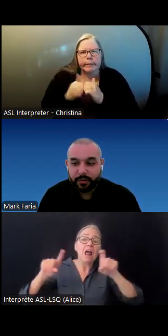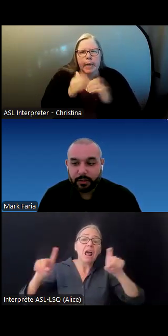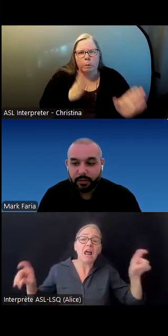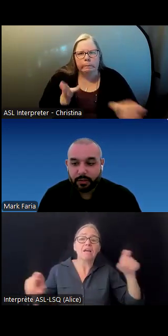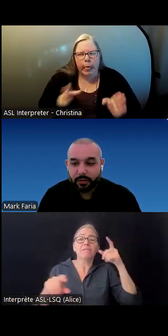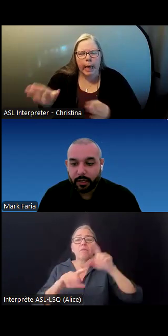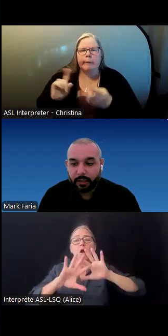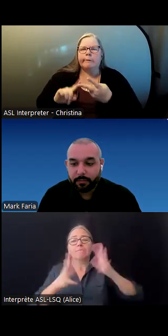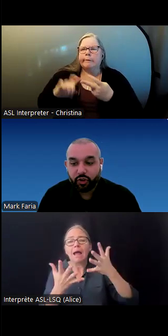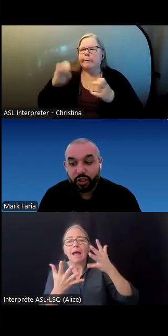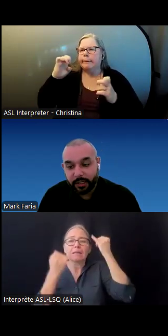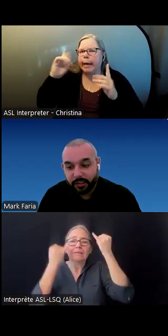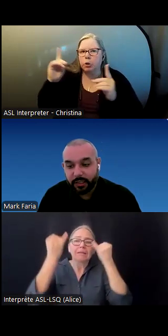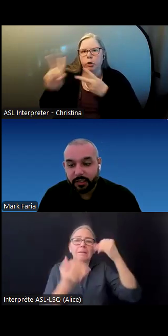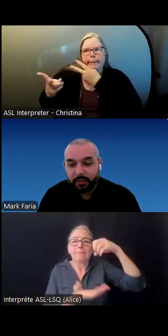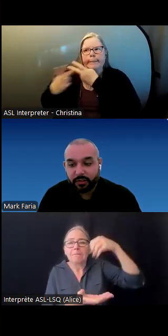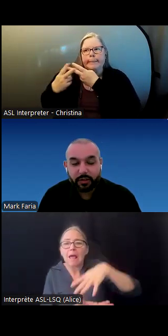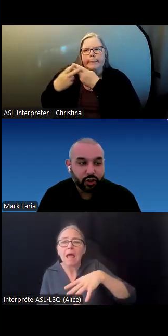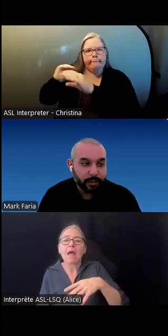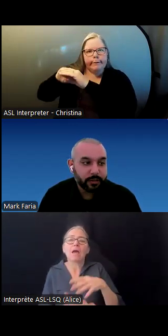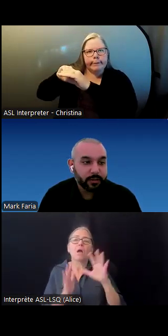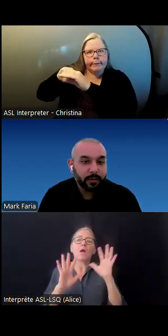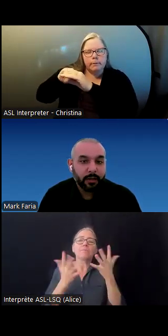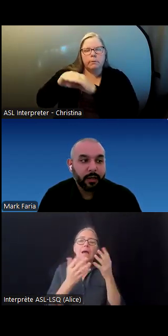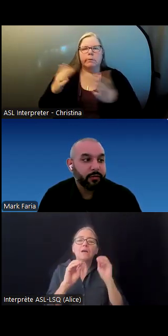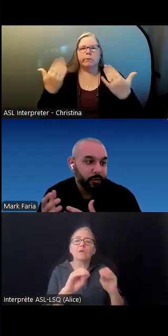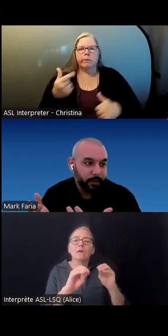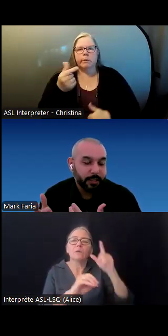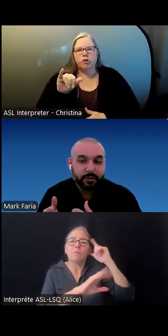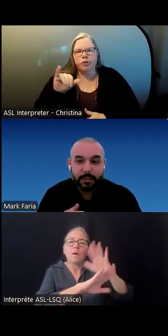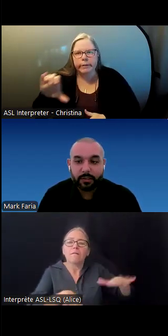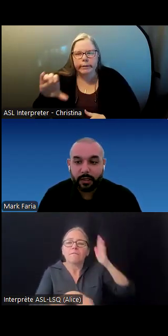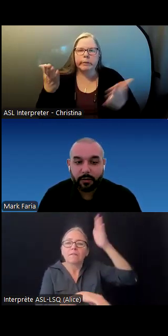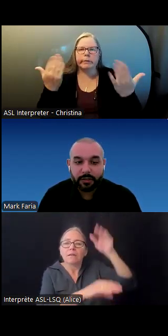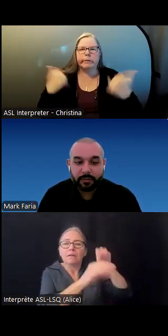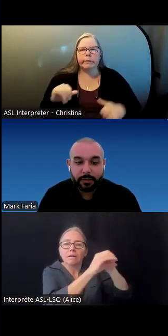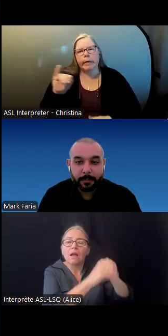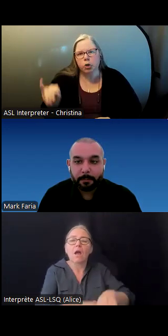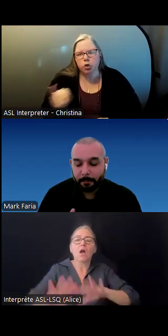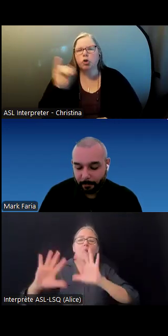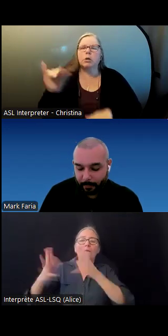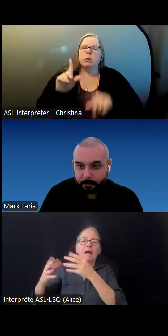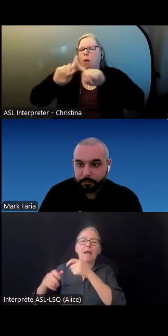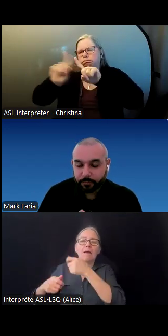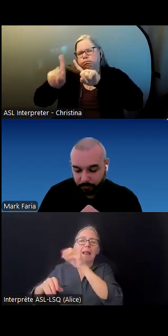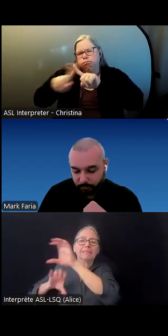education savings, GICs, insurance, and of course, RDSPs and RSPs.